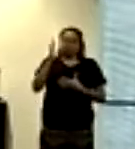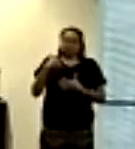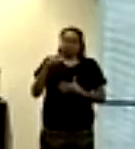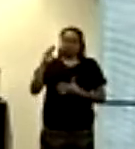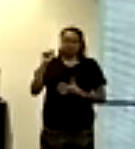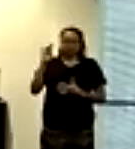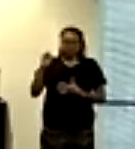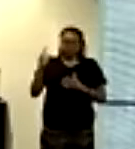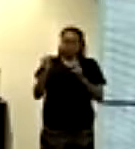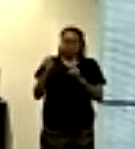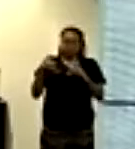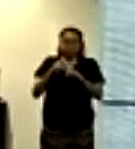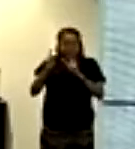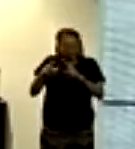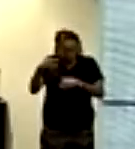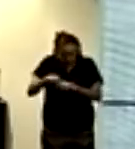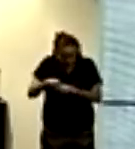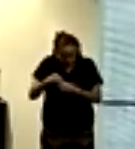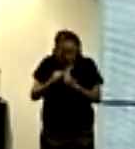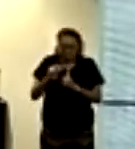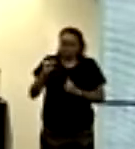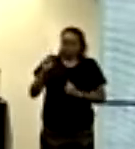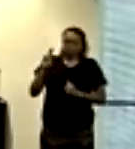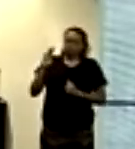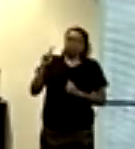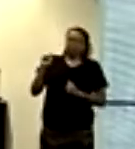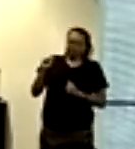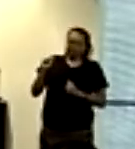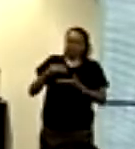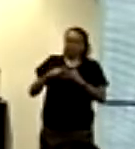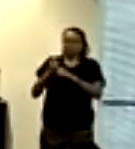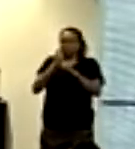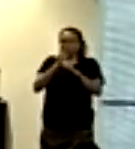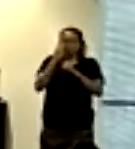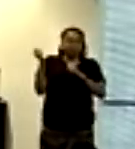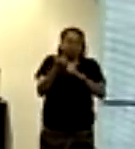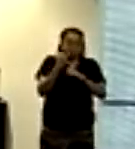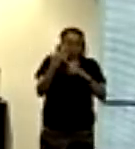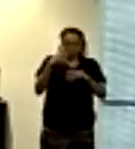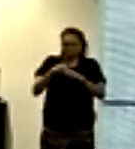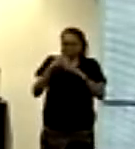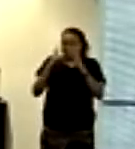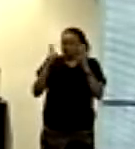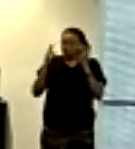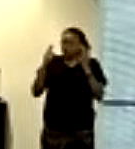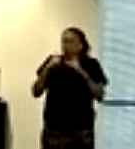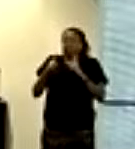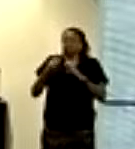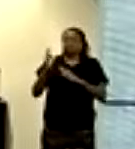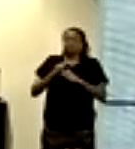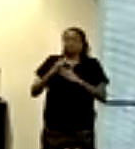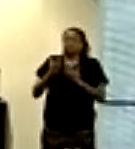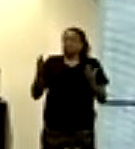only if you participate in Tabata. So it's a win-win for everyone. So come out for Halloween. The biggest thing is Metal and Muscle